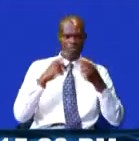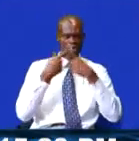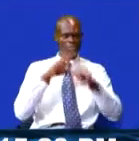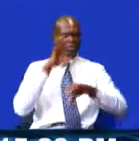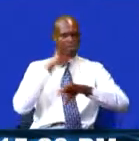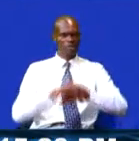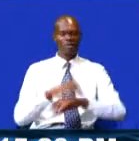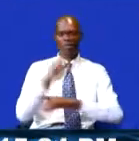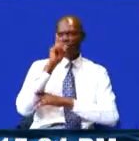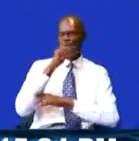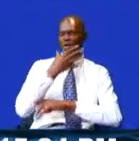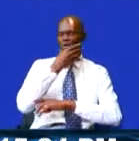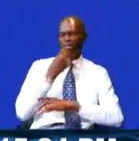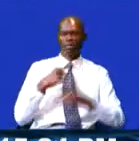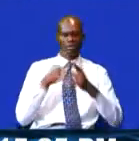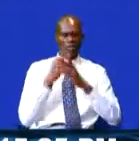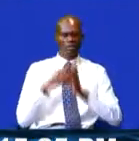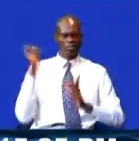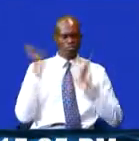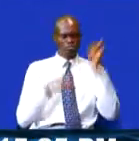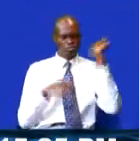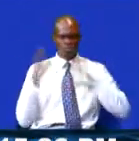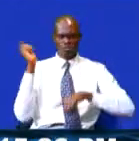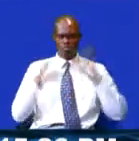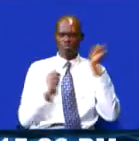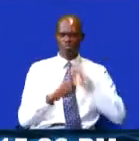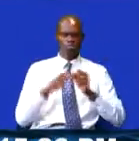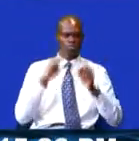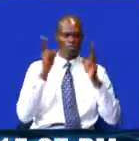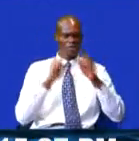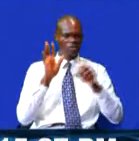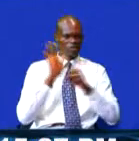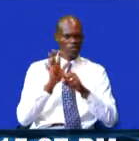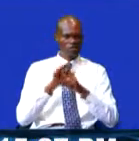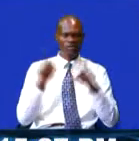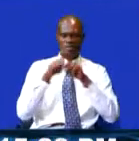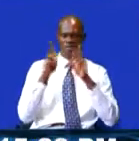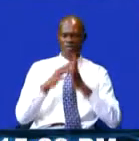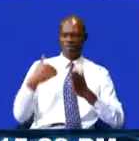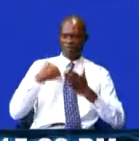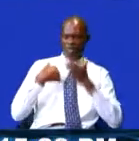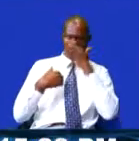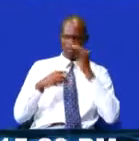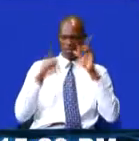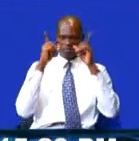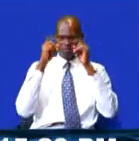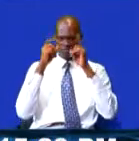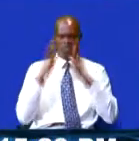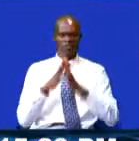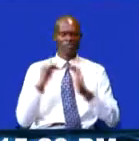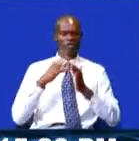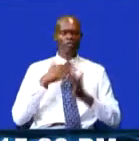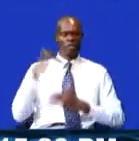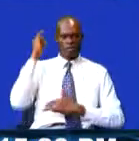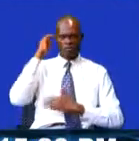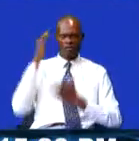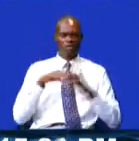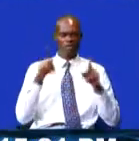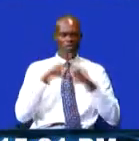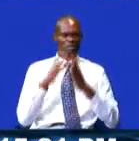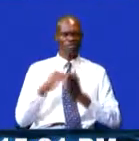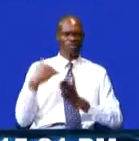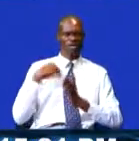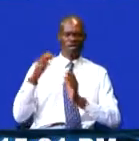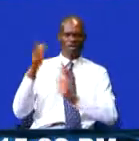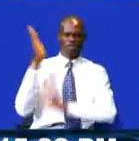nani? Moja. Tukatandika. Huyo moja tulitandika hata pita yake kwa hapa kwa simu tulikamta kidogo. Tuko na security, tuko